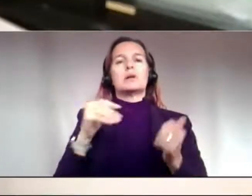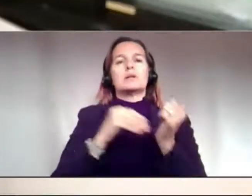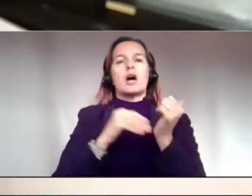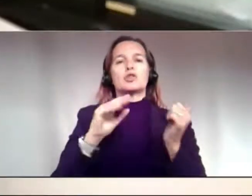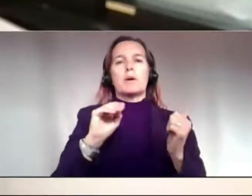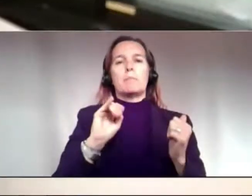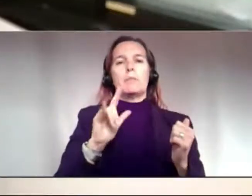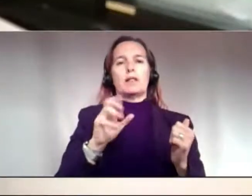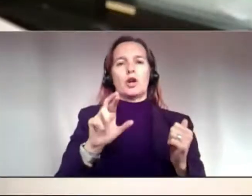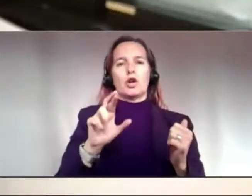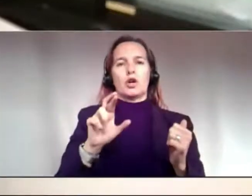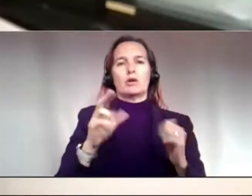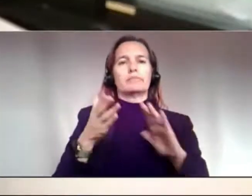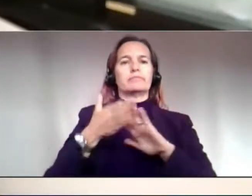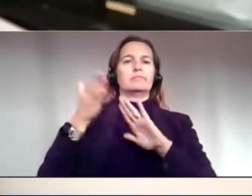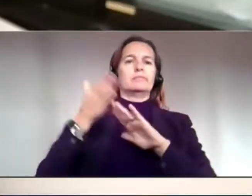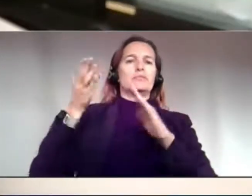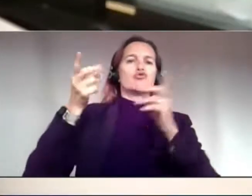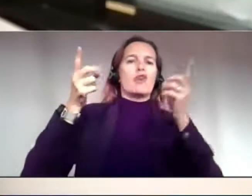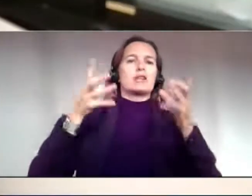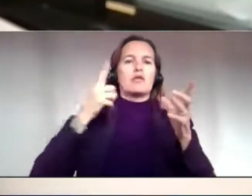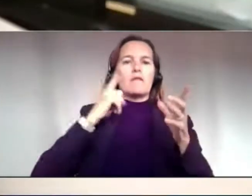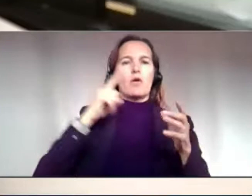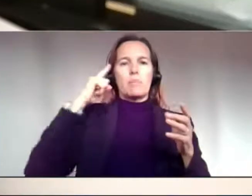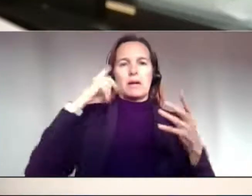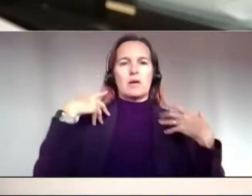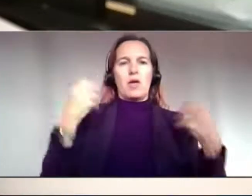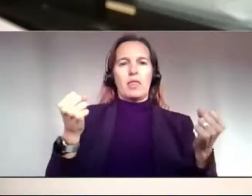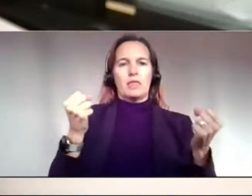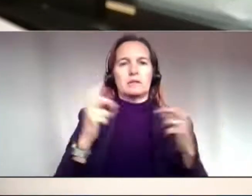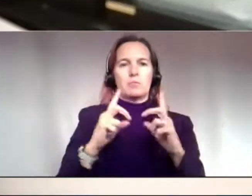director of our Department of Mental Health.